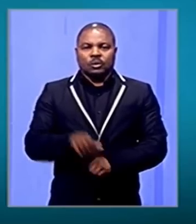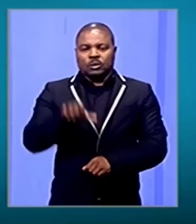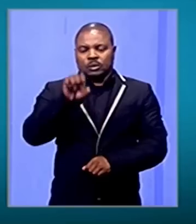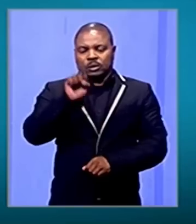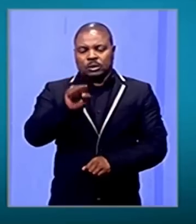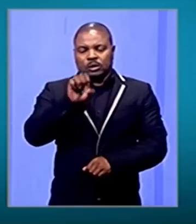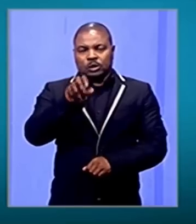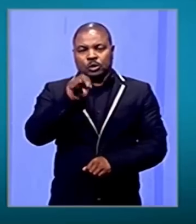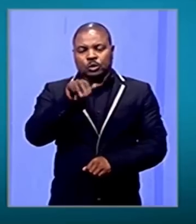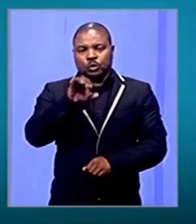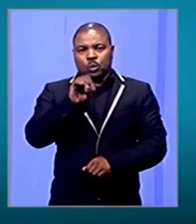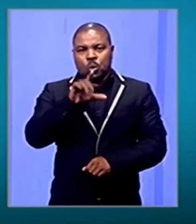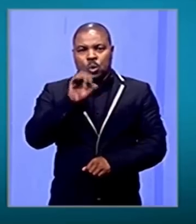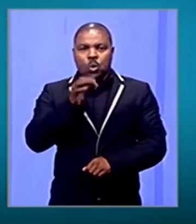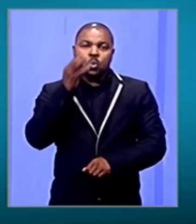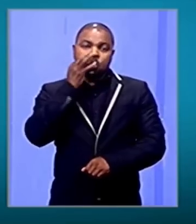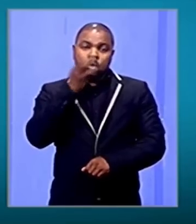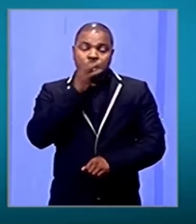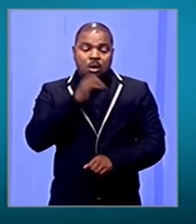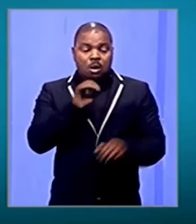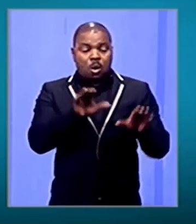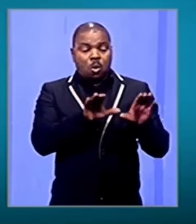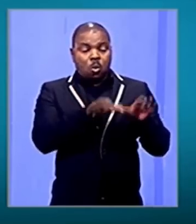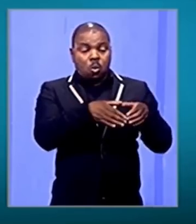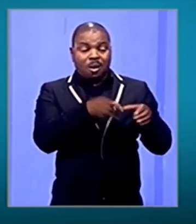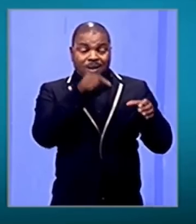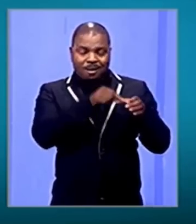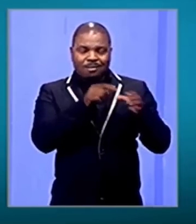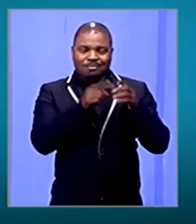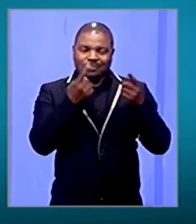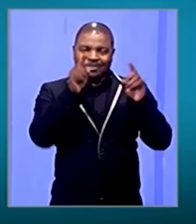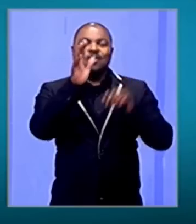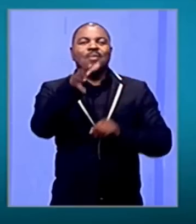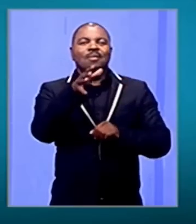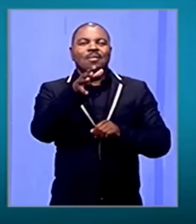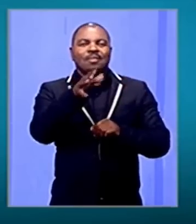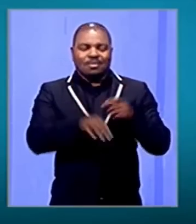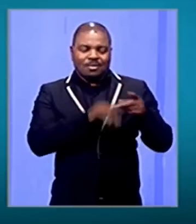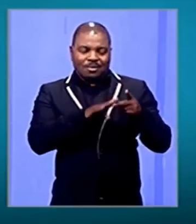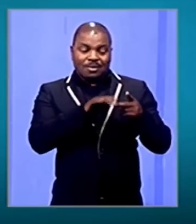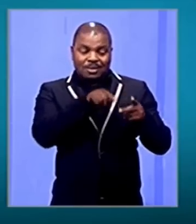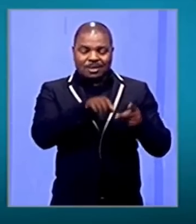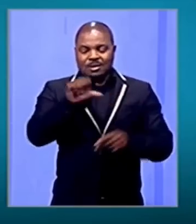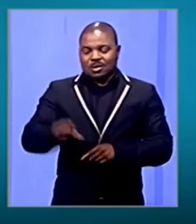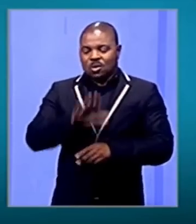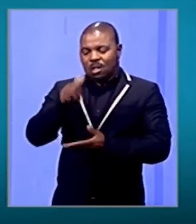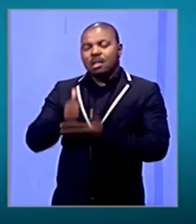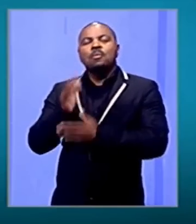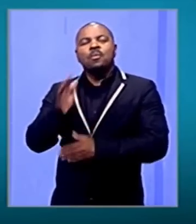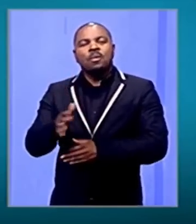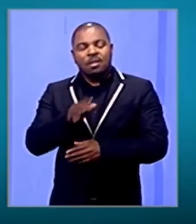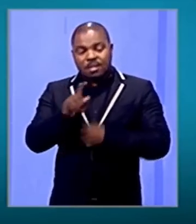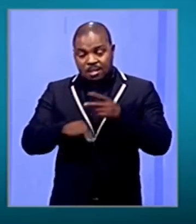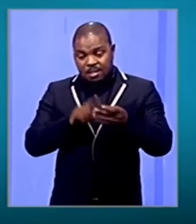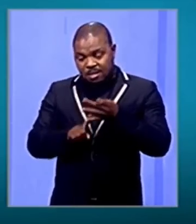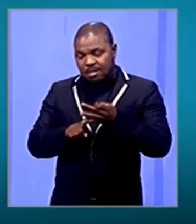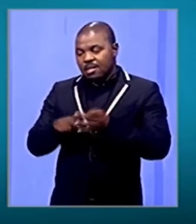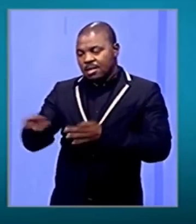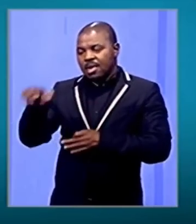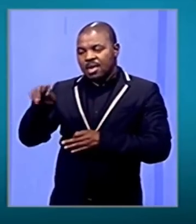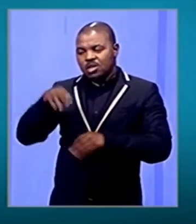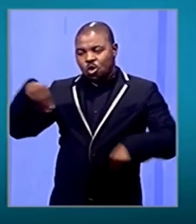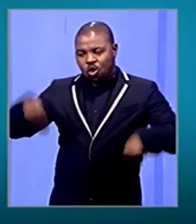Shoti Senyolo a re lekoko le tlile go atlega ebile le tlile go tswelana ga mosola ka go diga puso ya